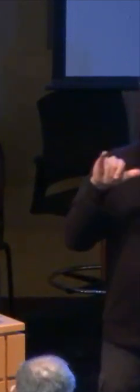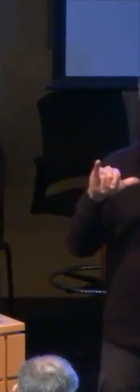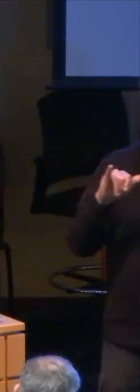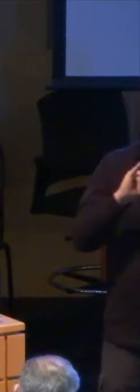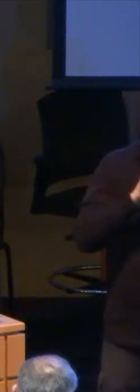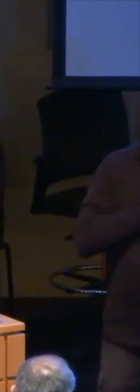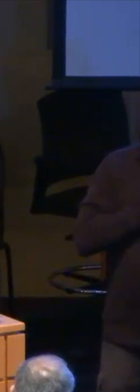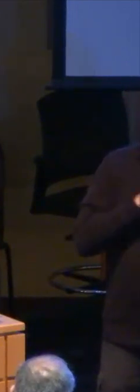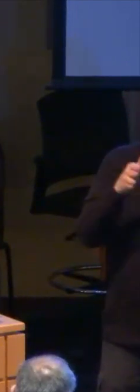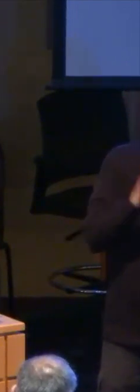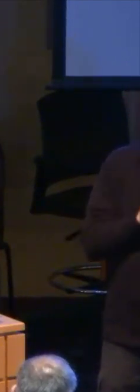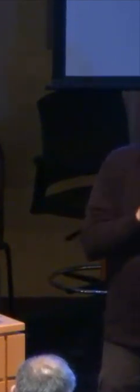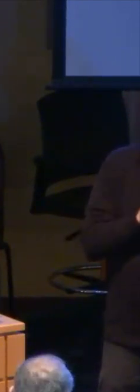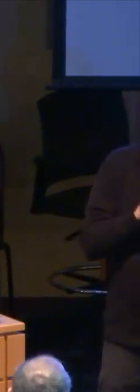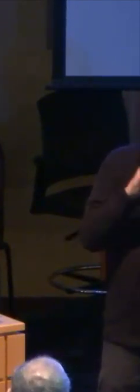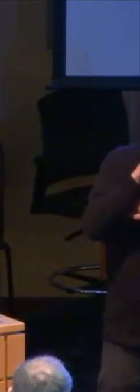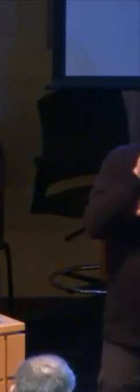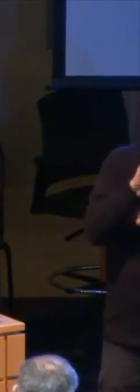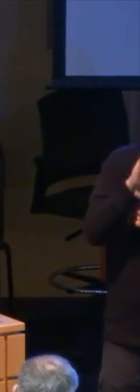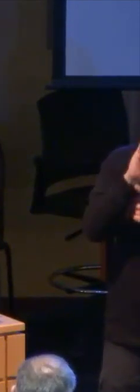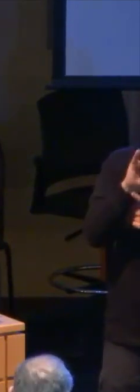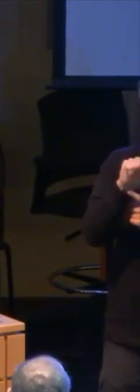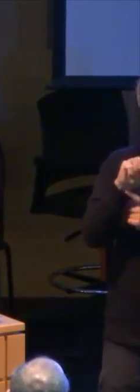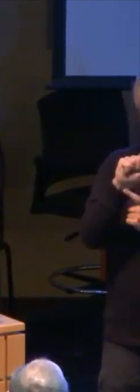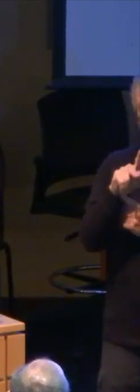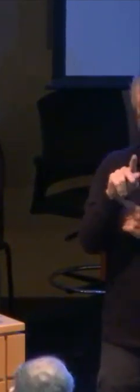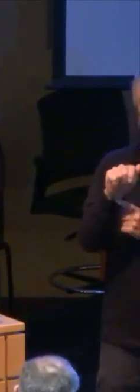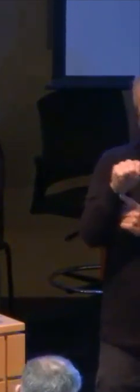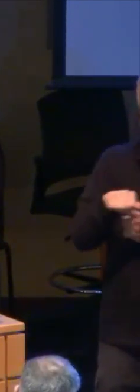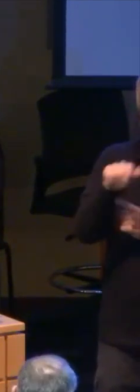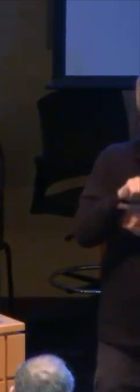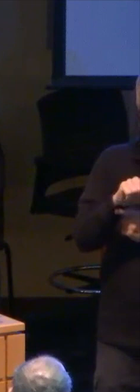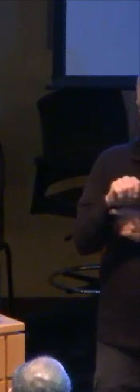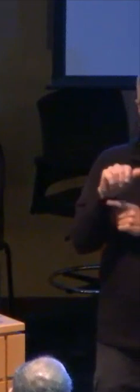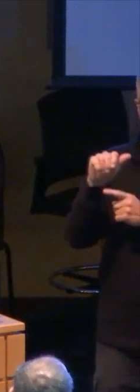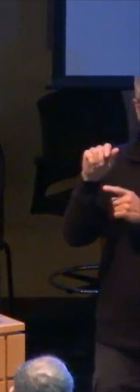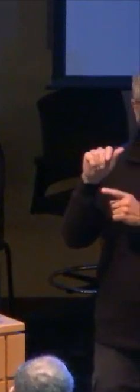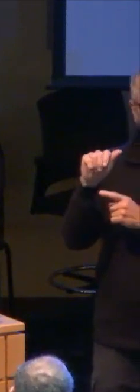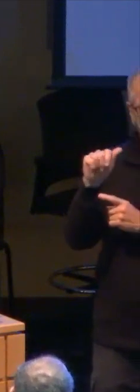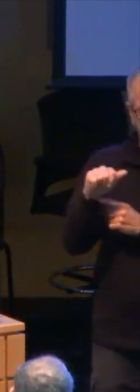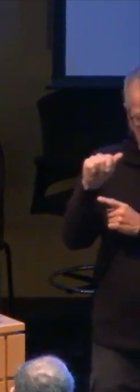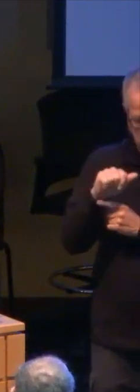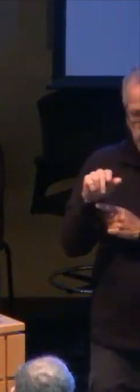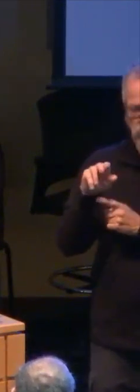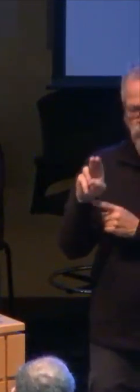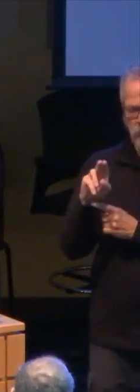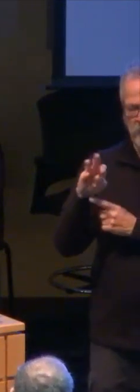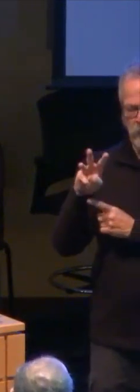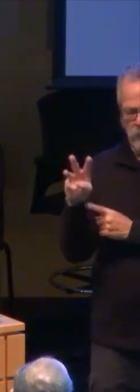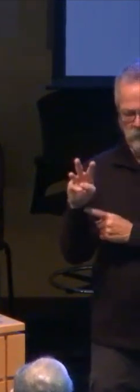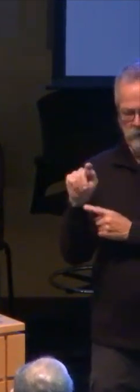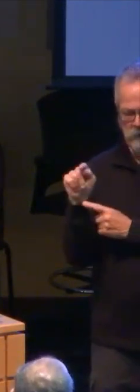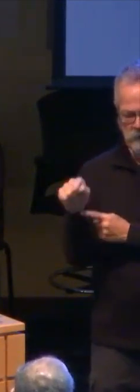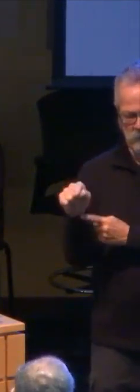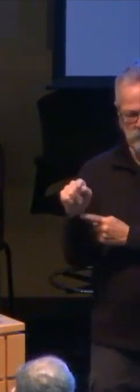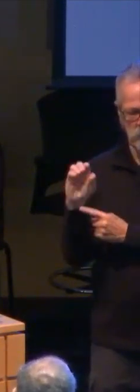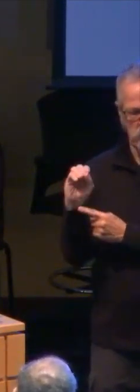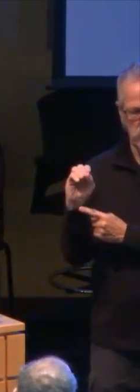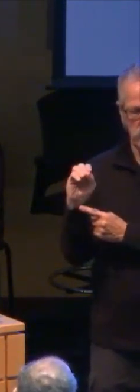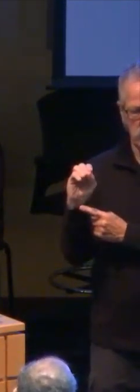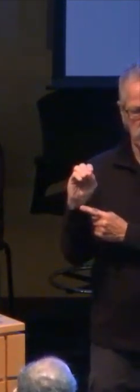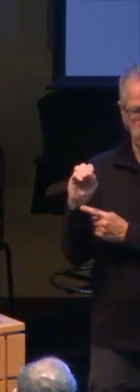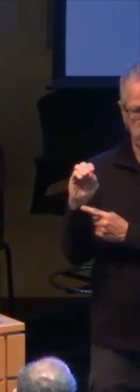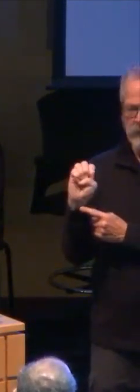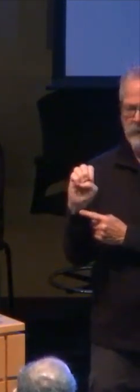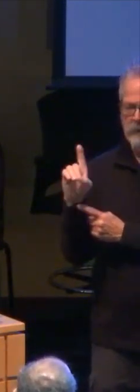As we adapt to in-person events, I want to thank you all for demonstrating patience with us as we find our bearings.